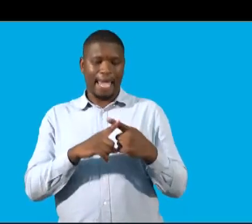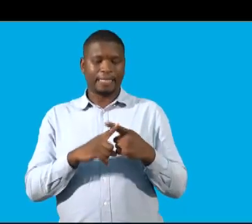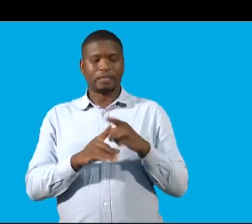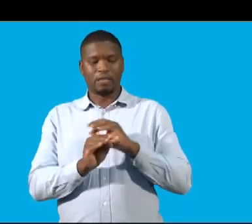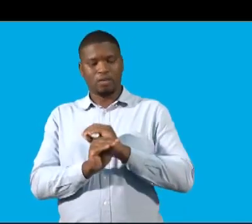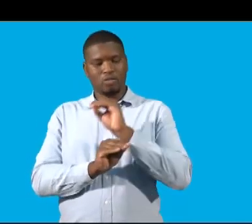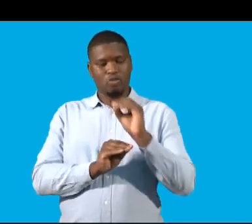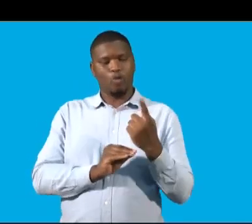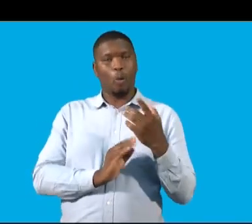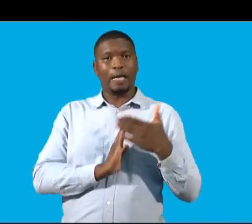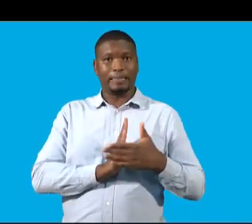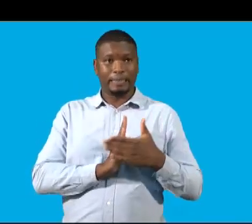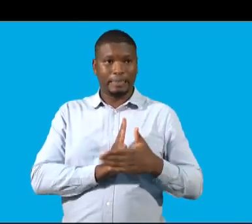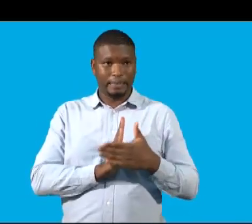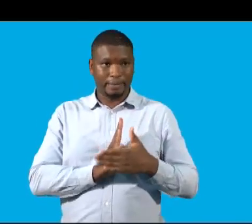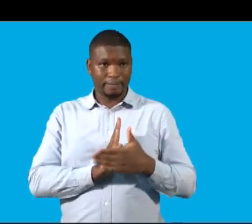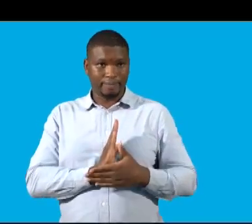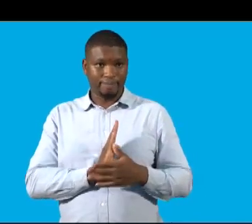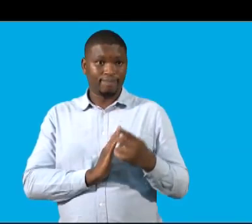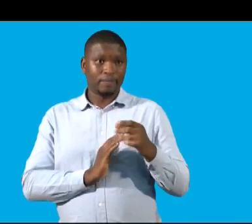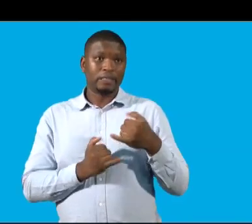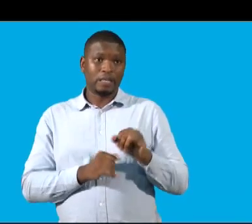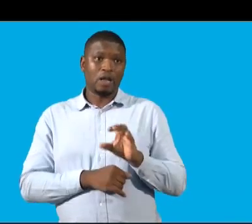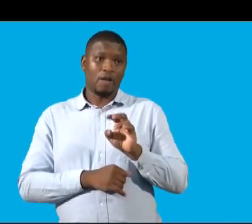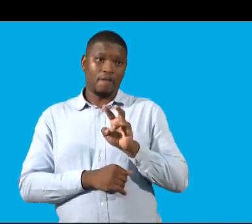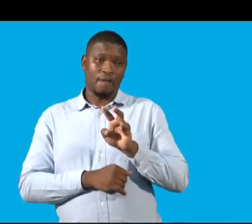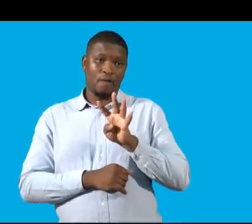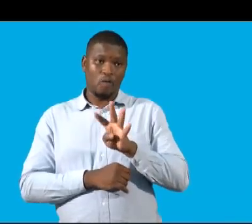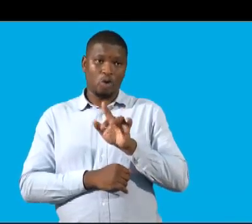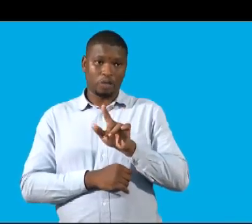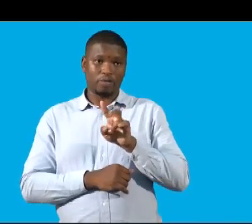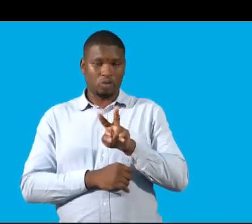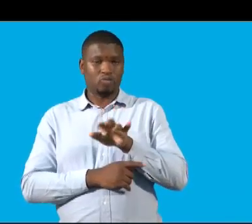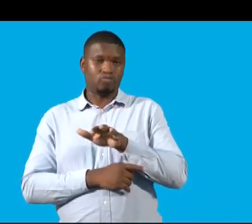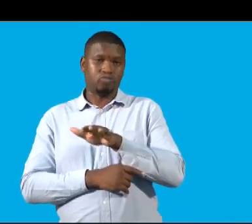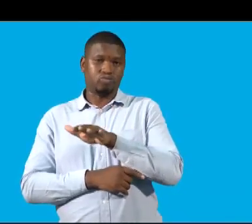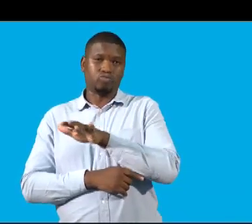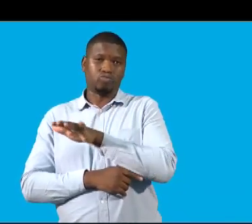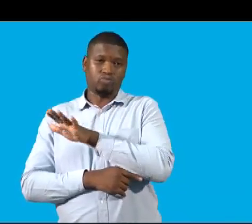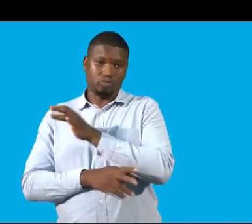X values to one side, on this side we still have that value of